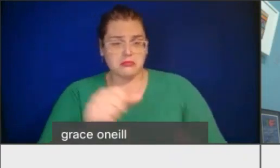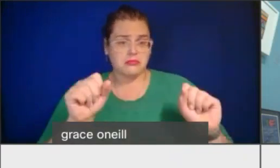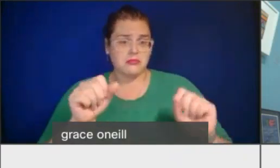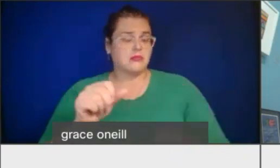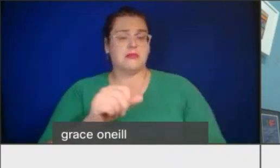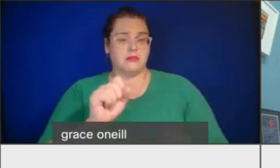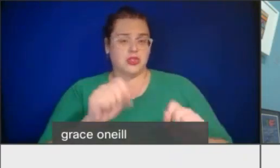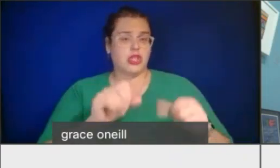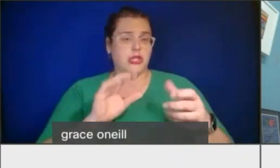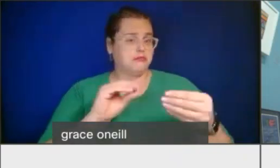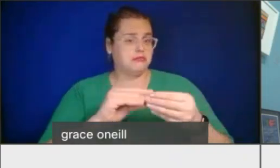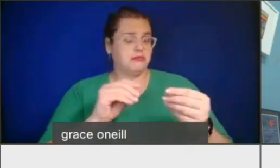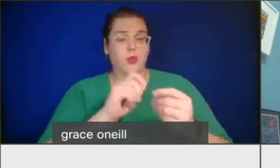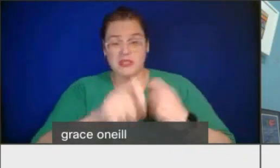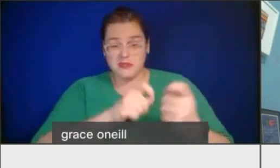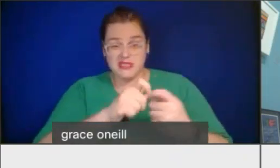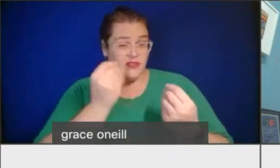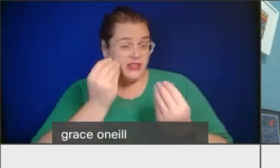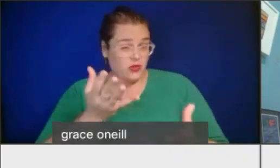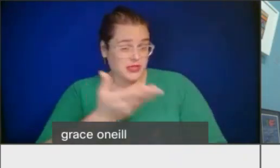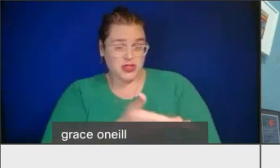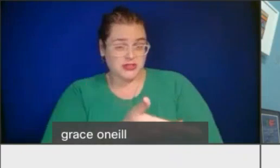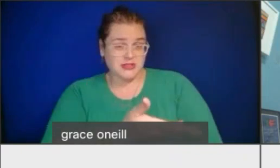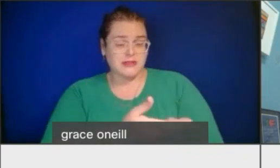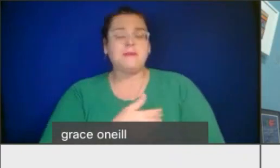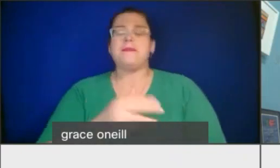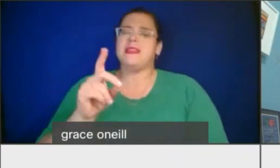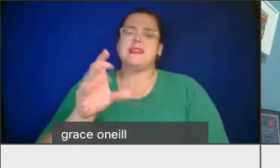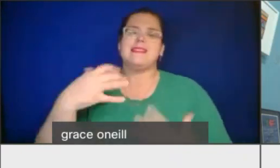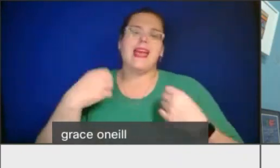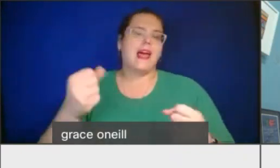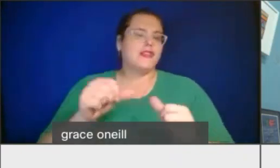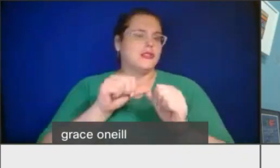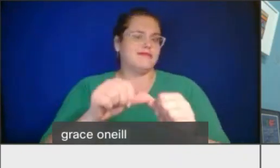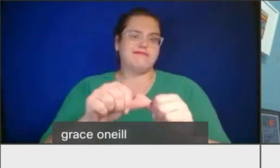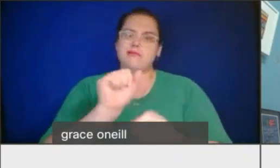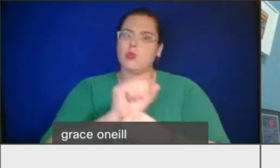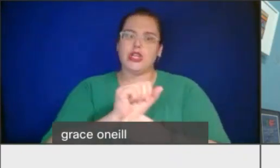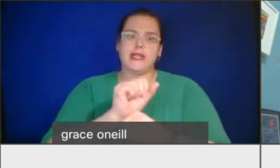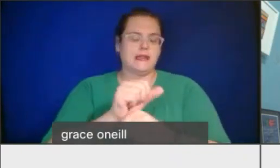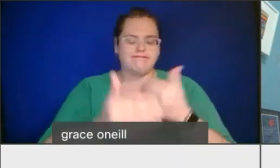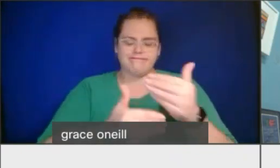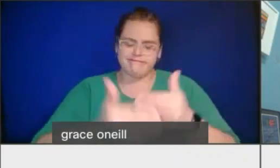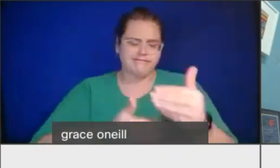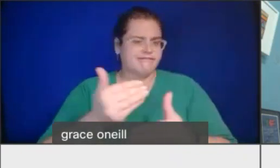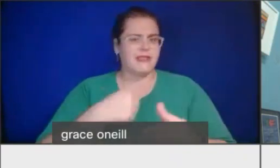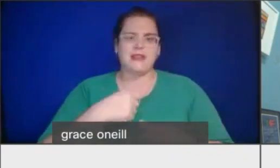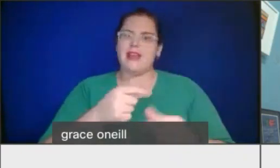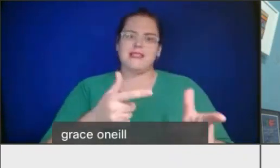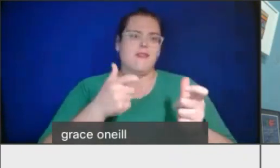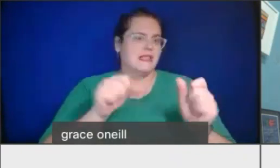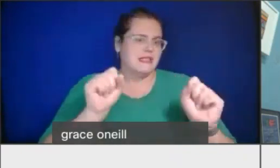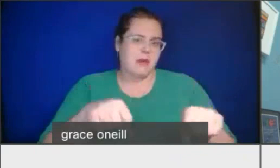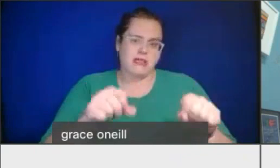DC Health that can give more specific information, DC Health is working on them. They're doing them as quickly as they can. And while it is